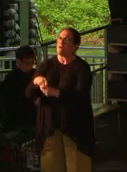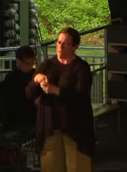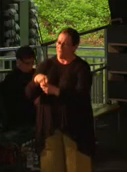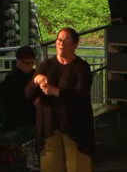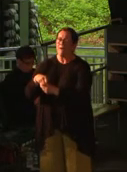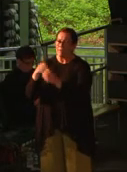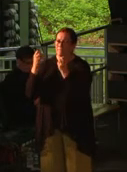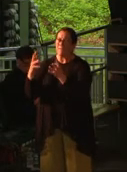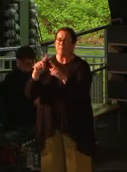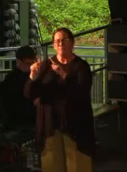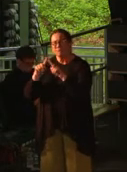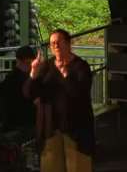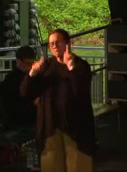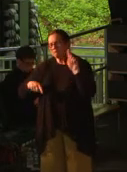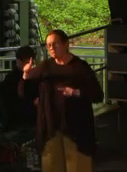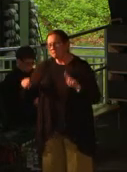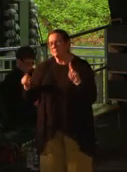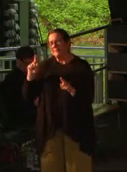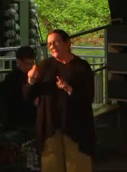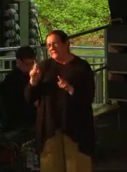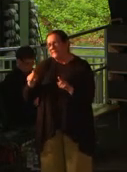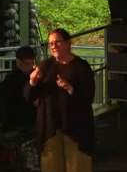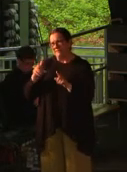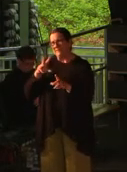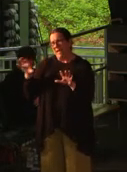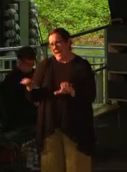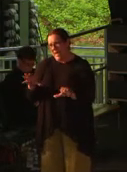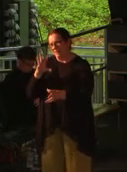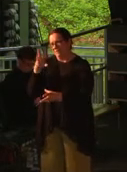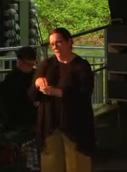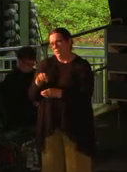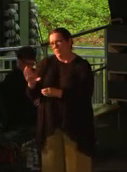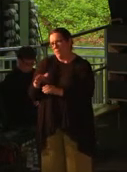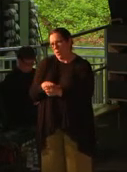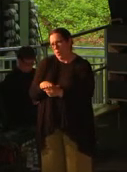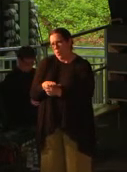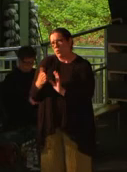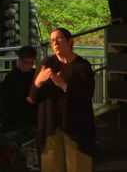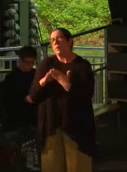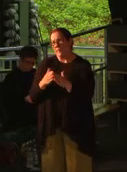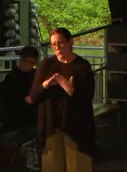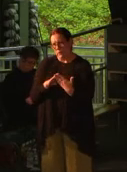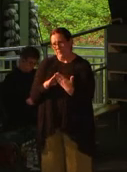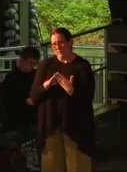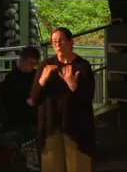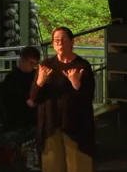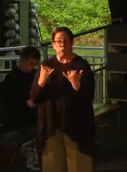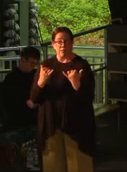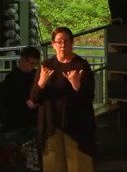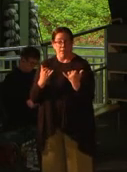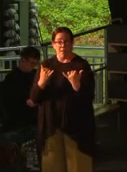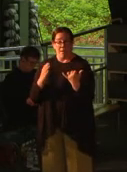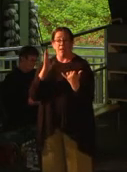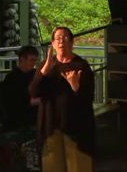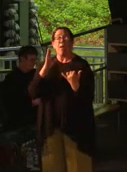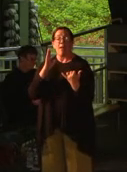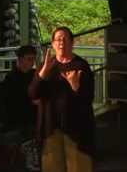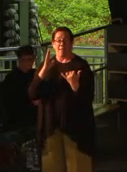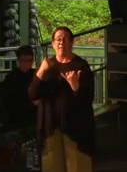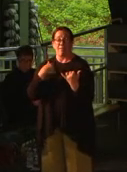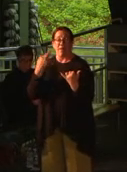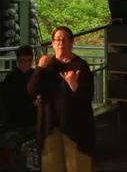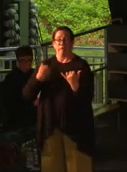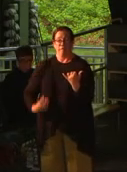to address needs through active involvement in their local community. Today, they are entitled to wear